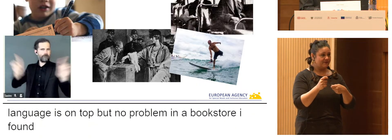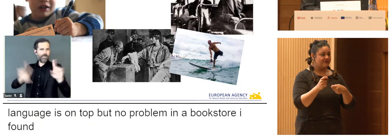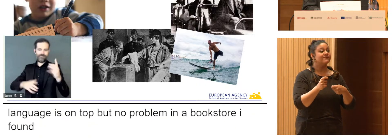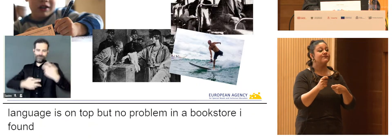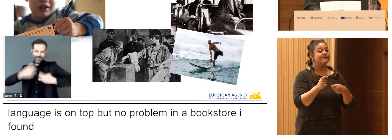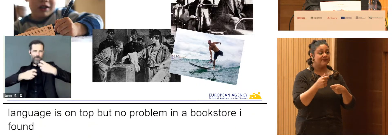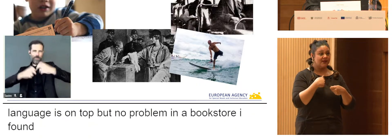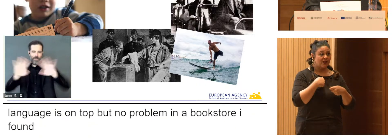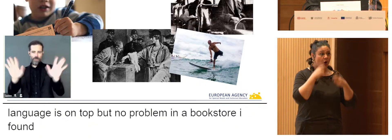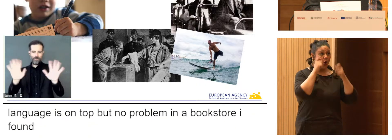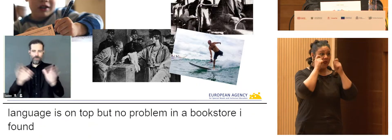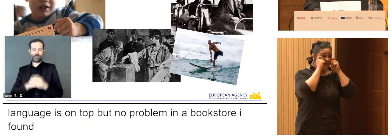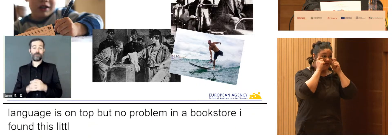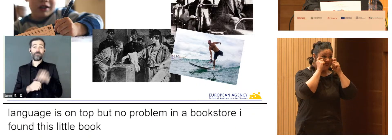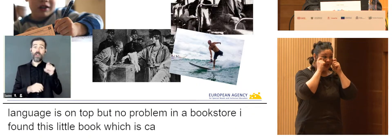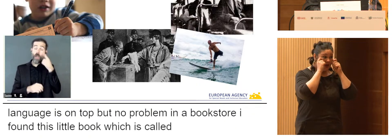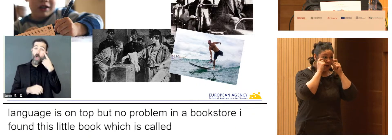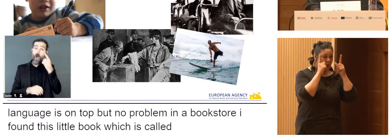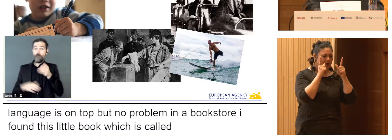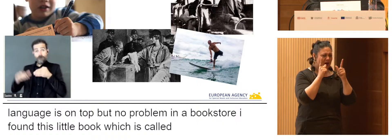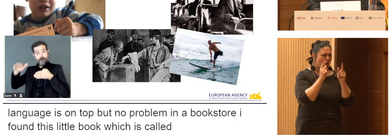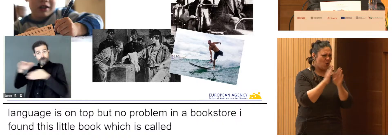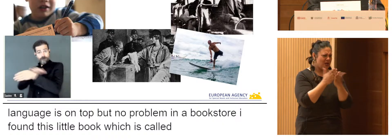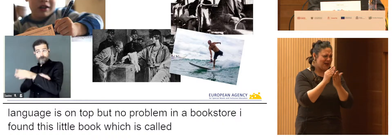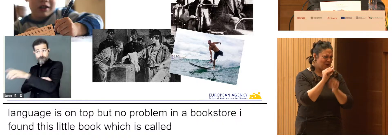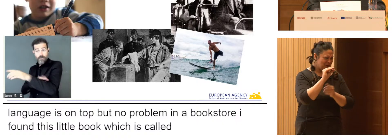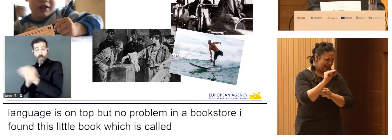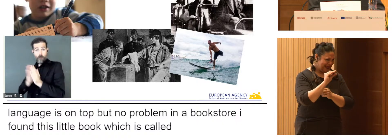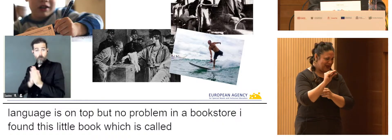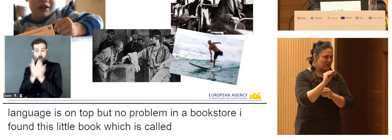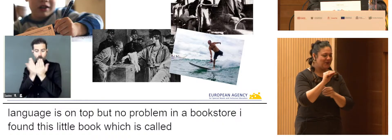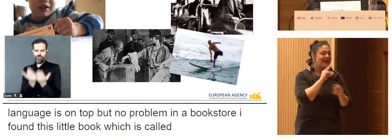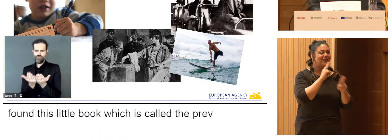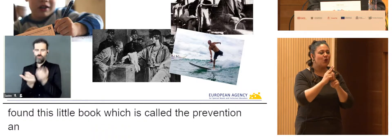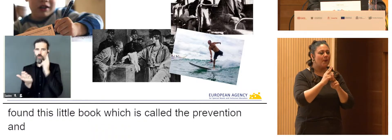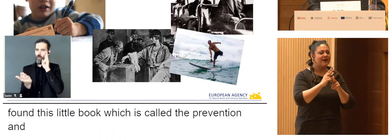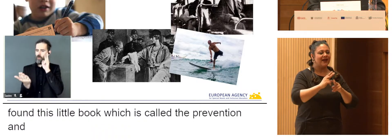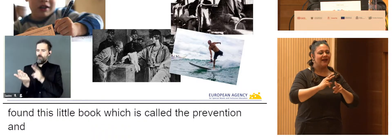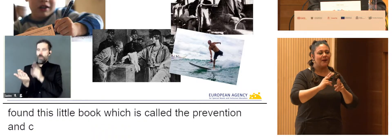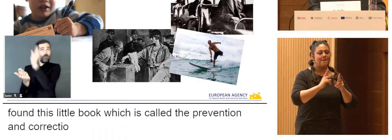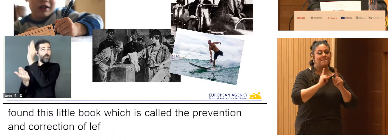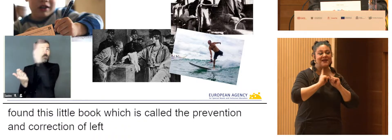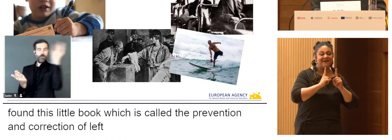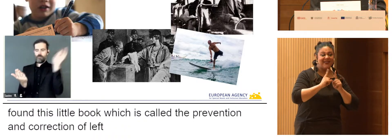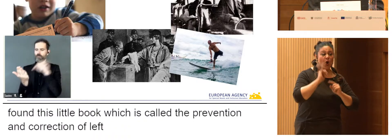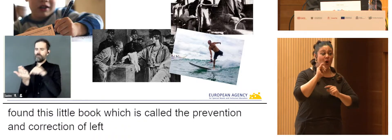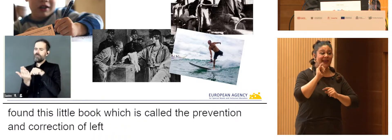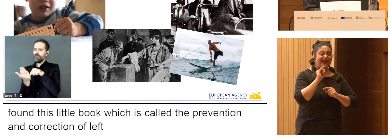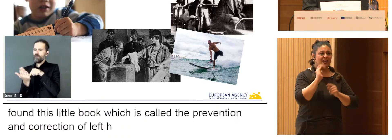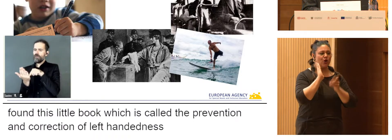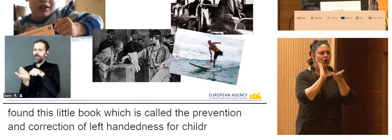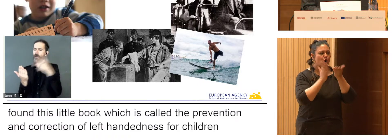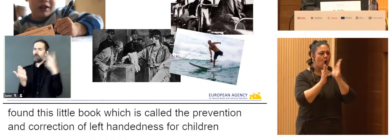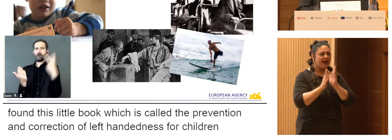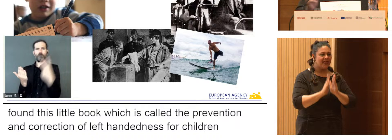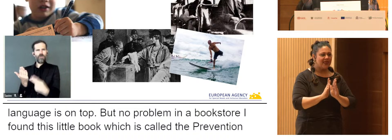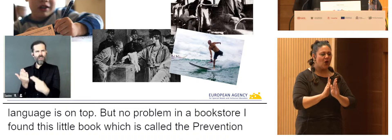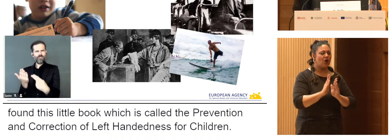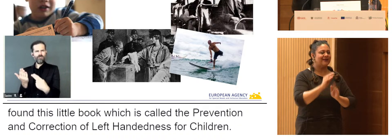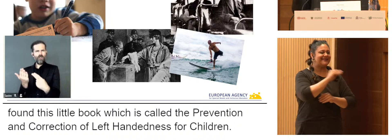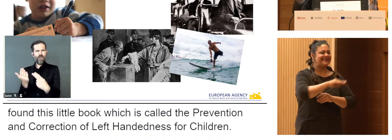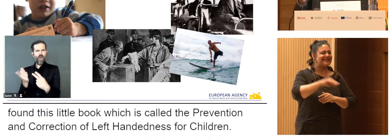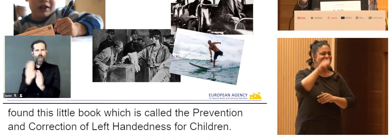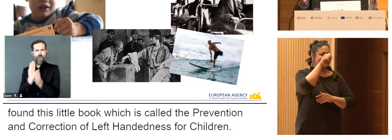little book which is called The Prevention and Correction of Left-Handedness for Children. There were